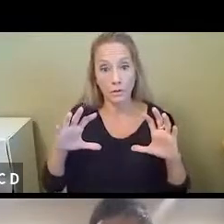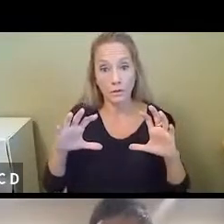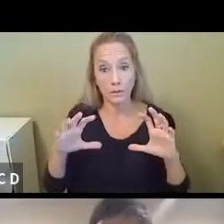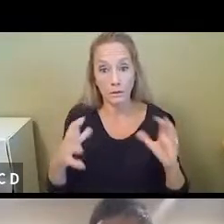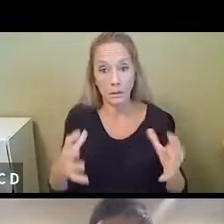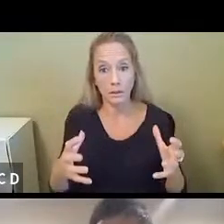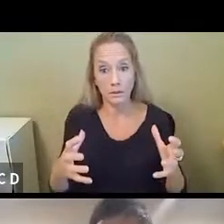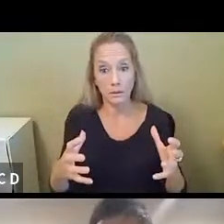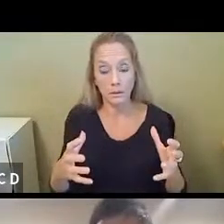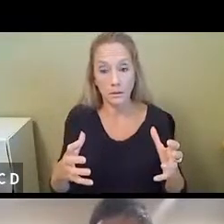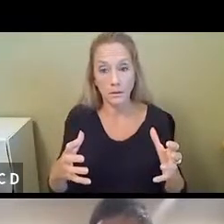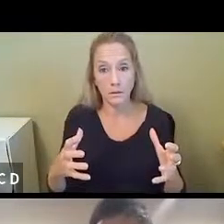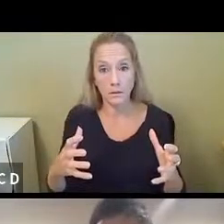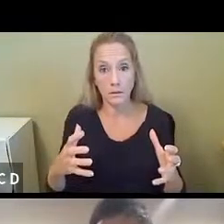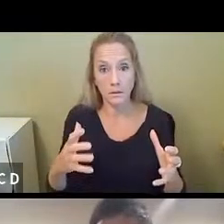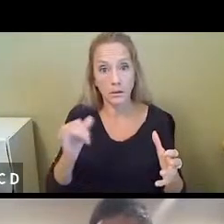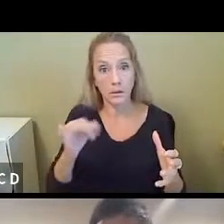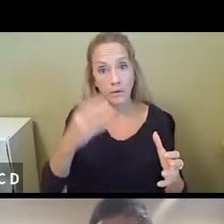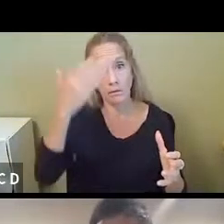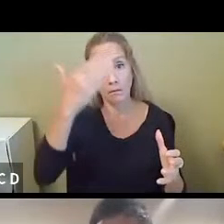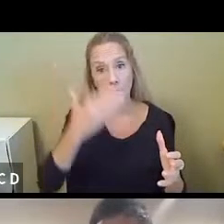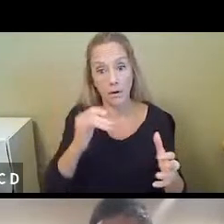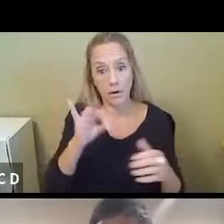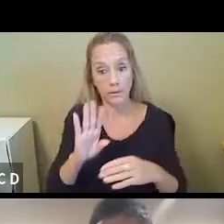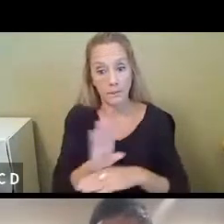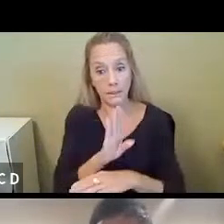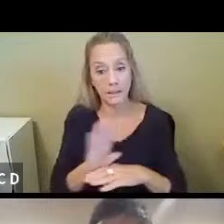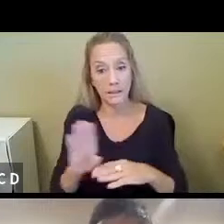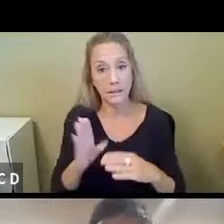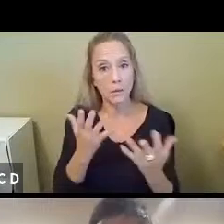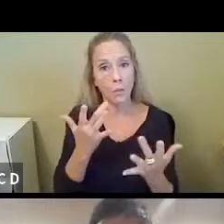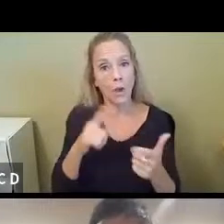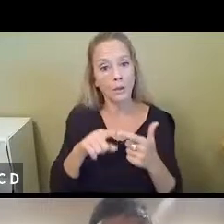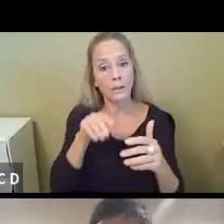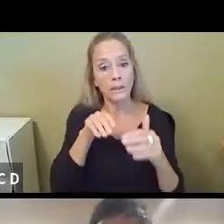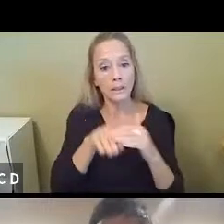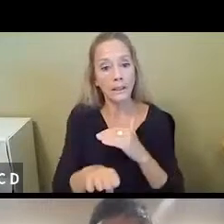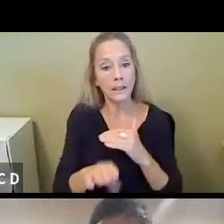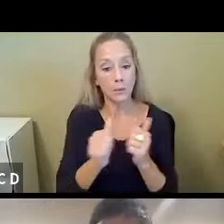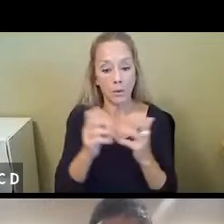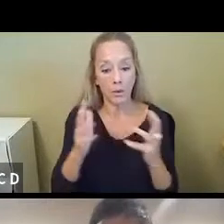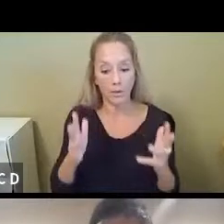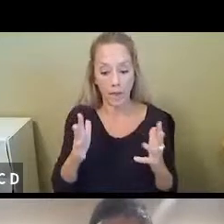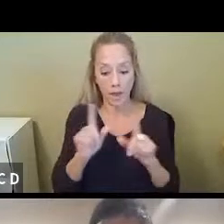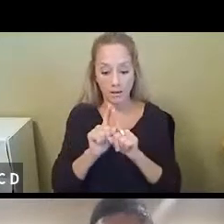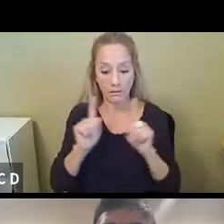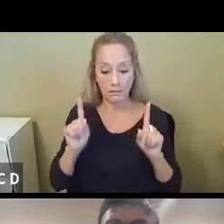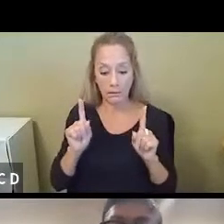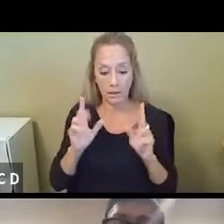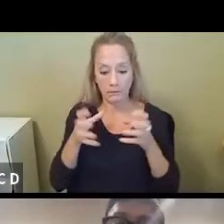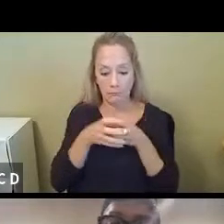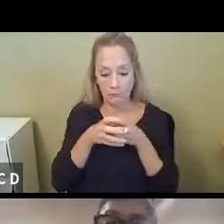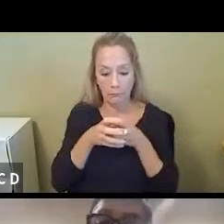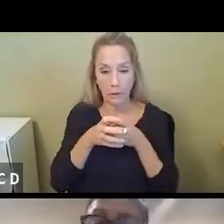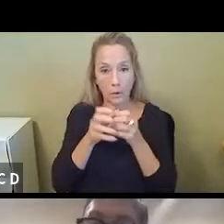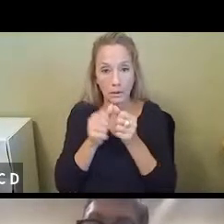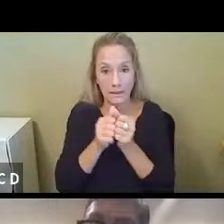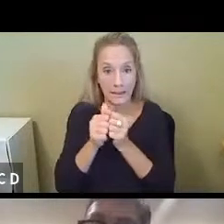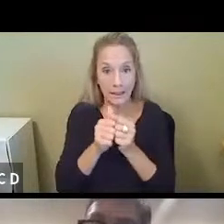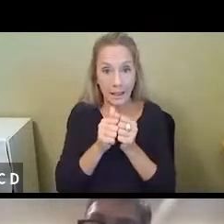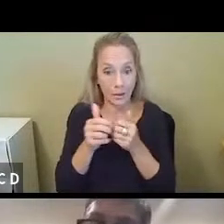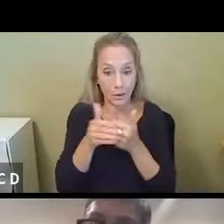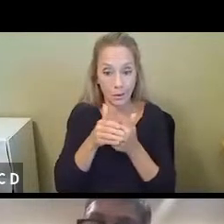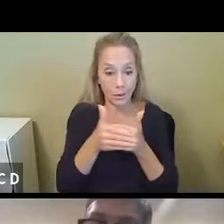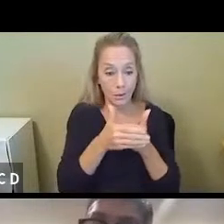in front of a business waiting to get in without social distance, very close together. And